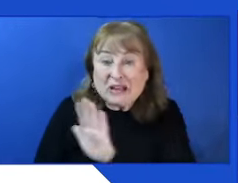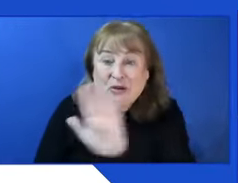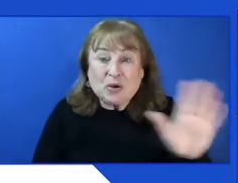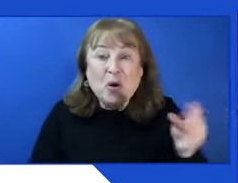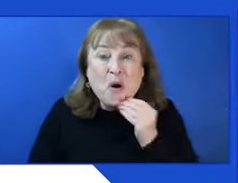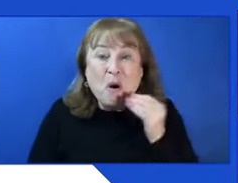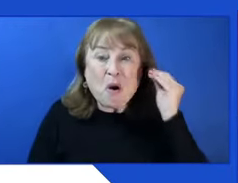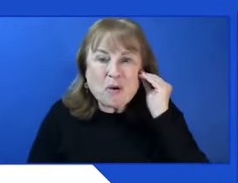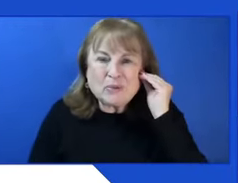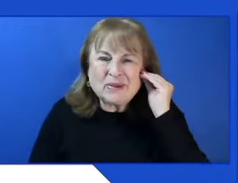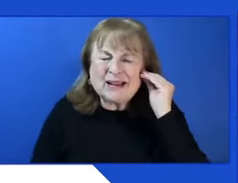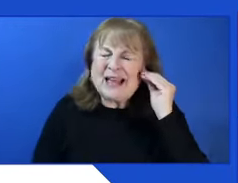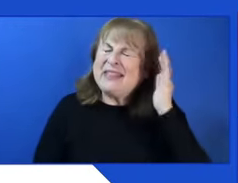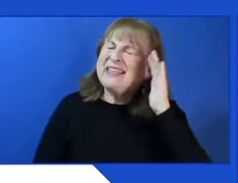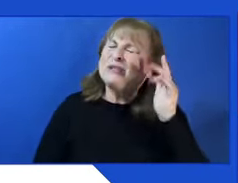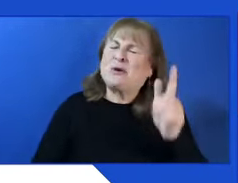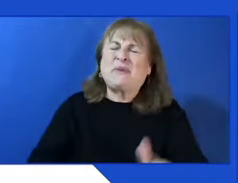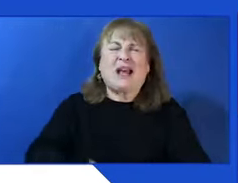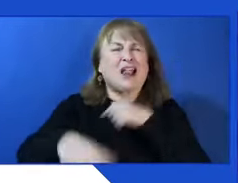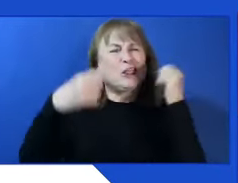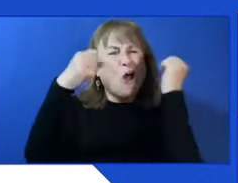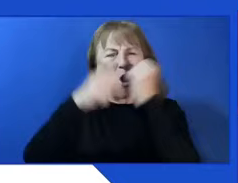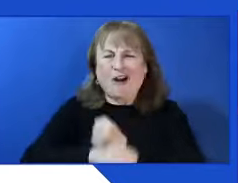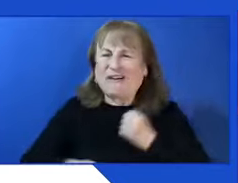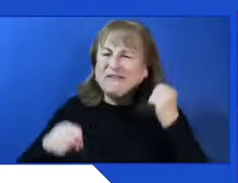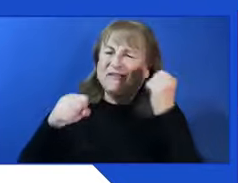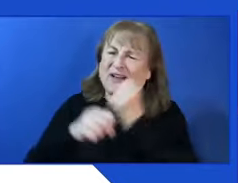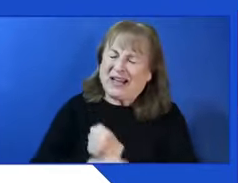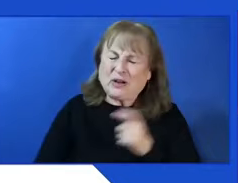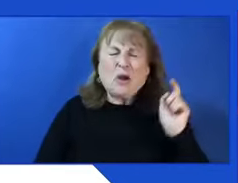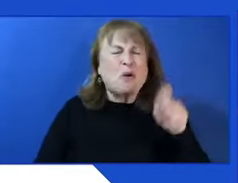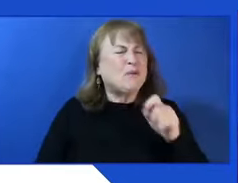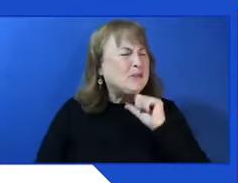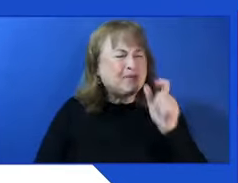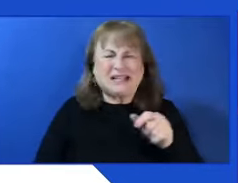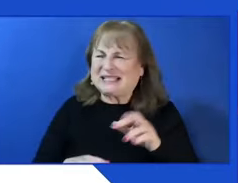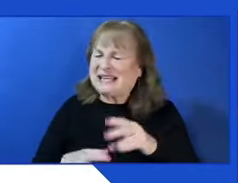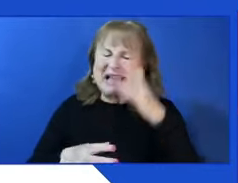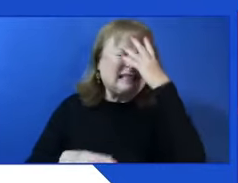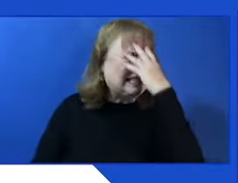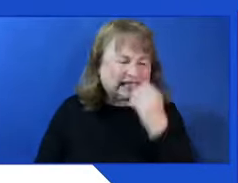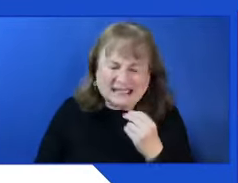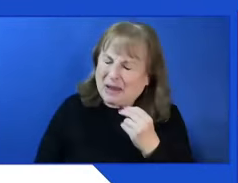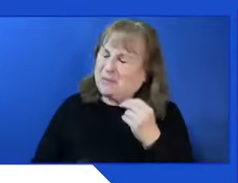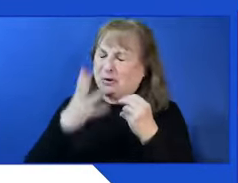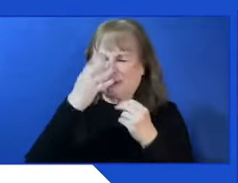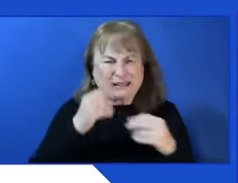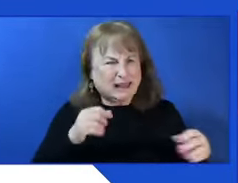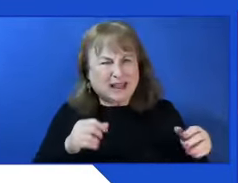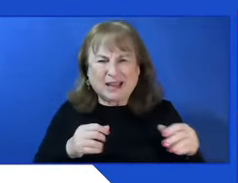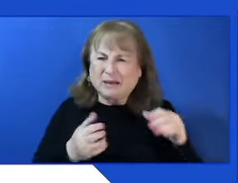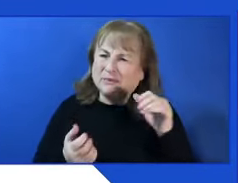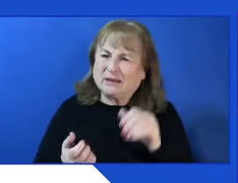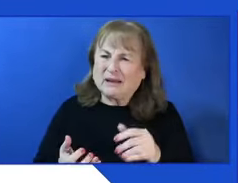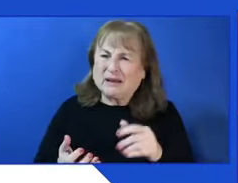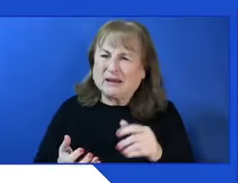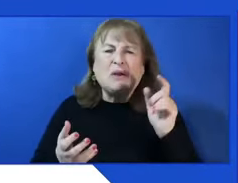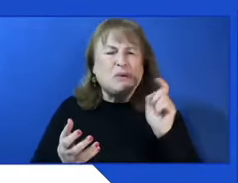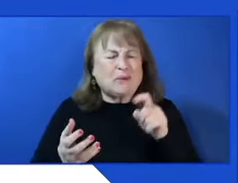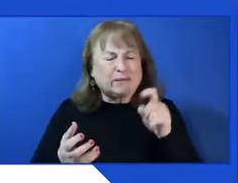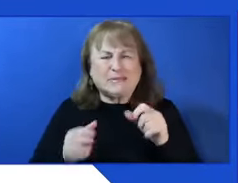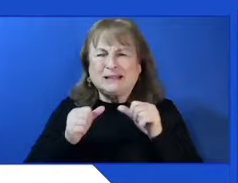be a long fight. In the words of the psalm, we must neither slumber nor sleep. Hine lo yanum